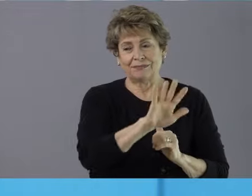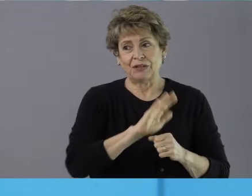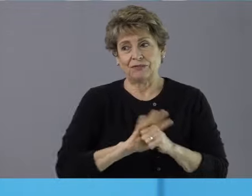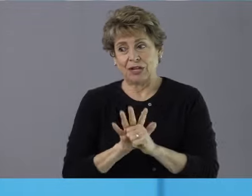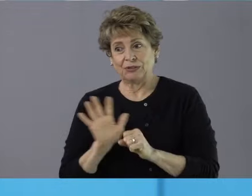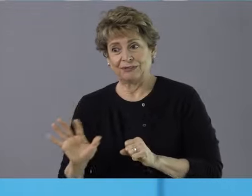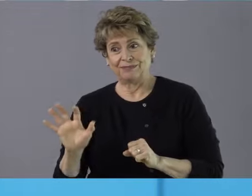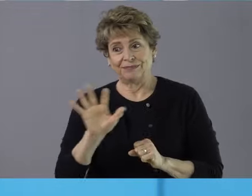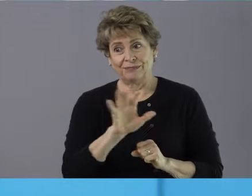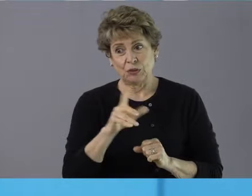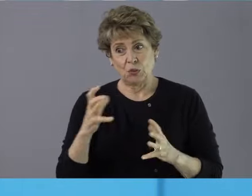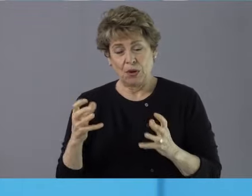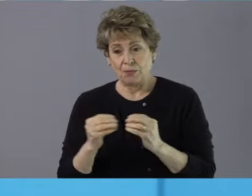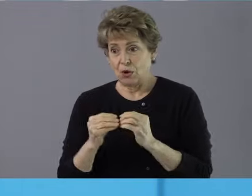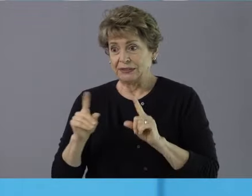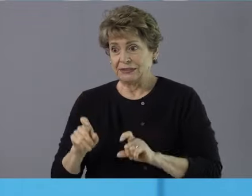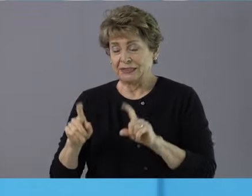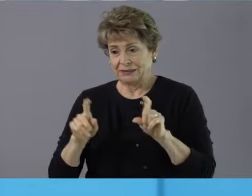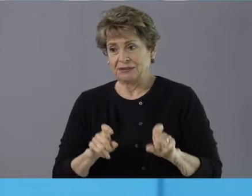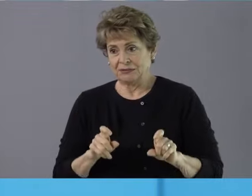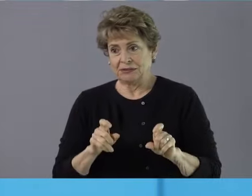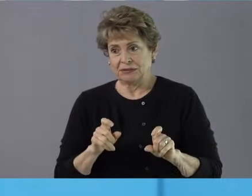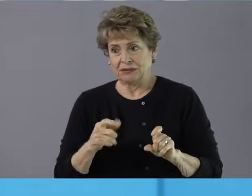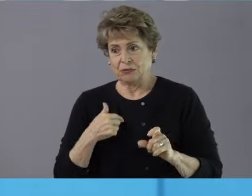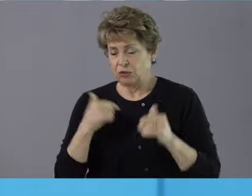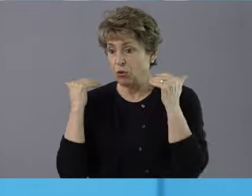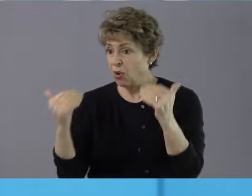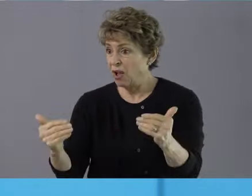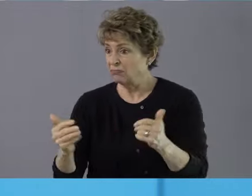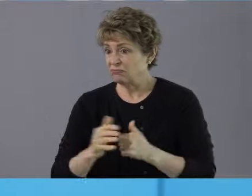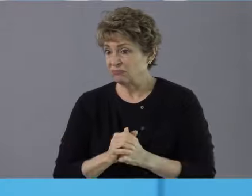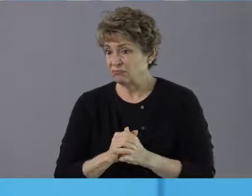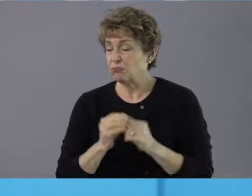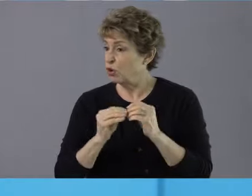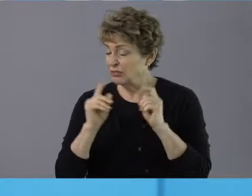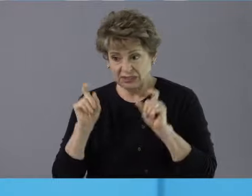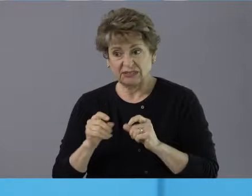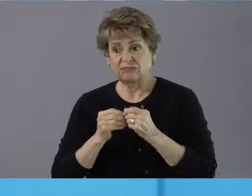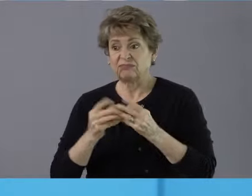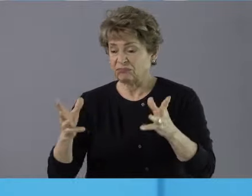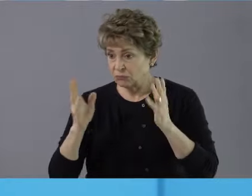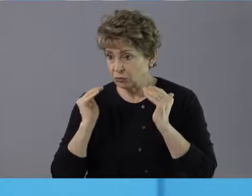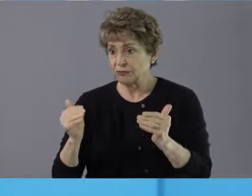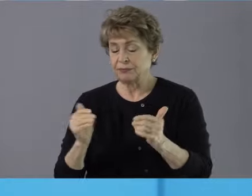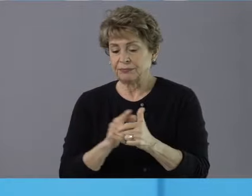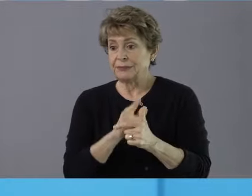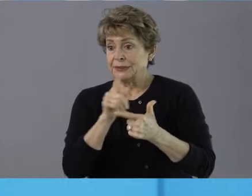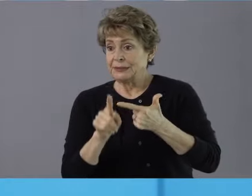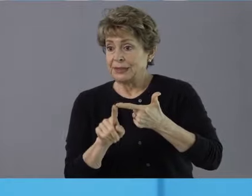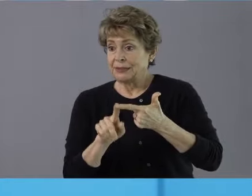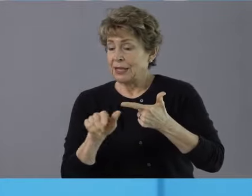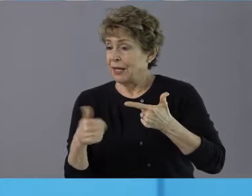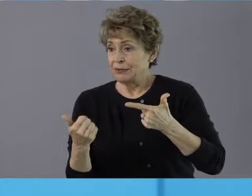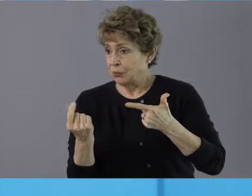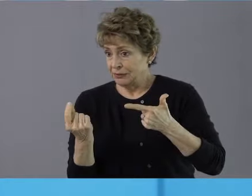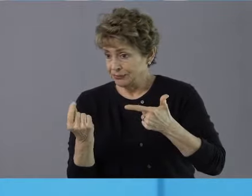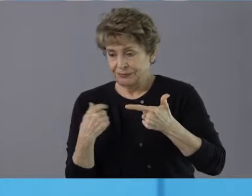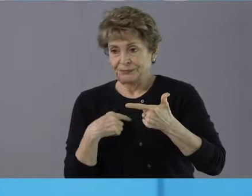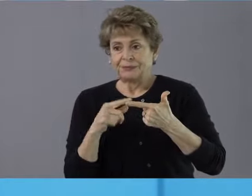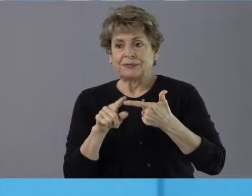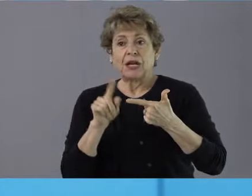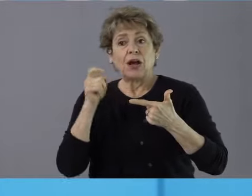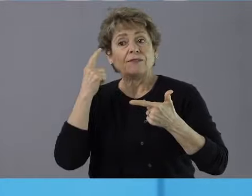that ongoing. You've seen it in today's announcement as well. The other idea was what the governor's office can do